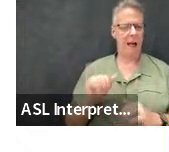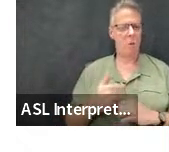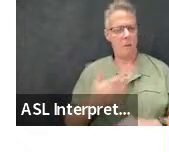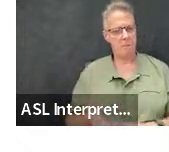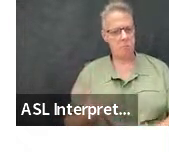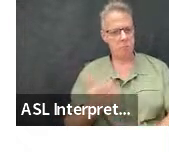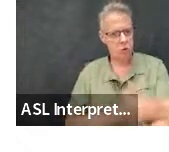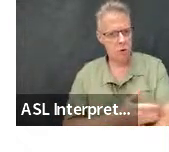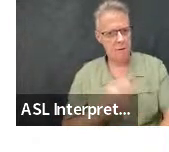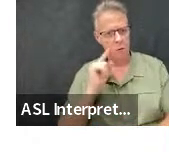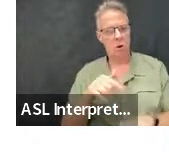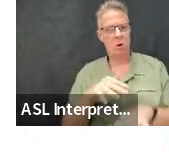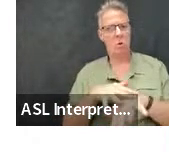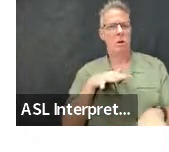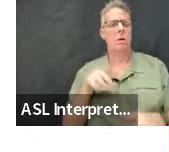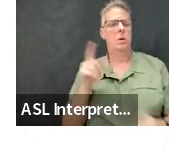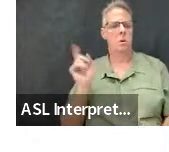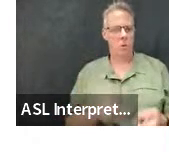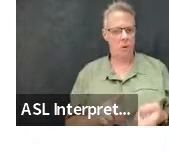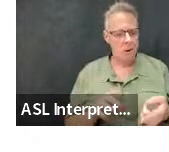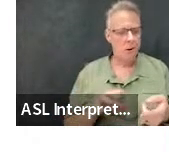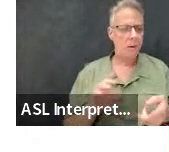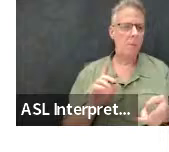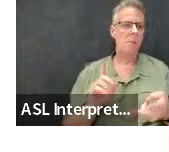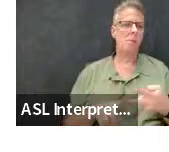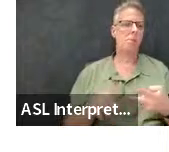to congestion reduction,